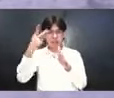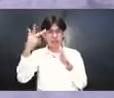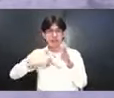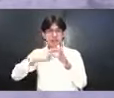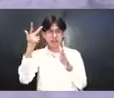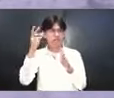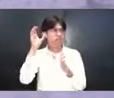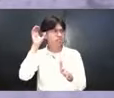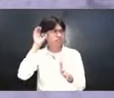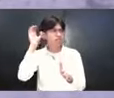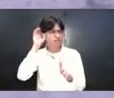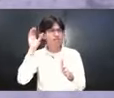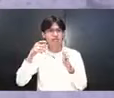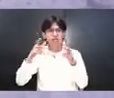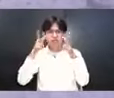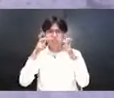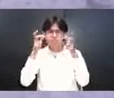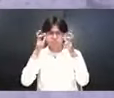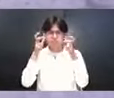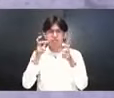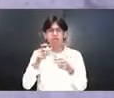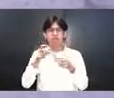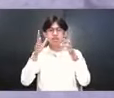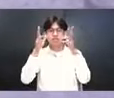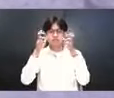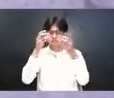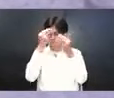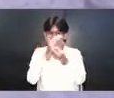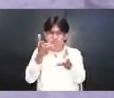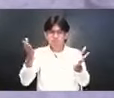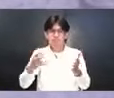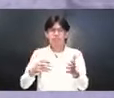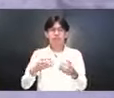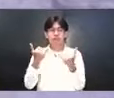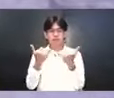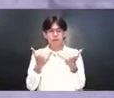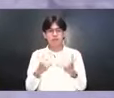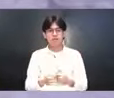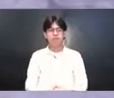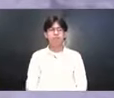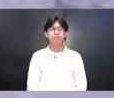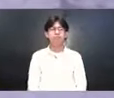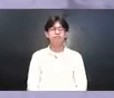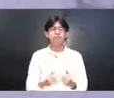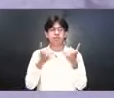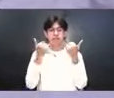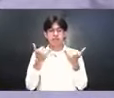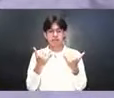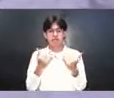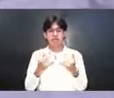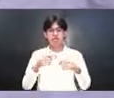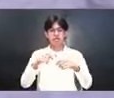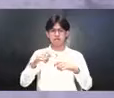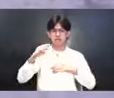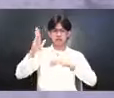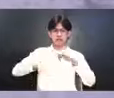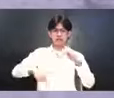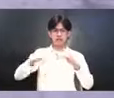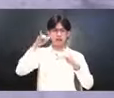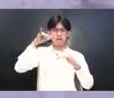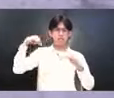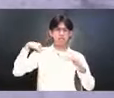God may be telling you something different today than yesterday. So this is what you do.